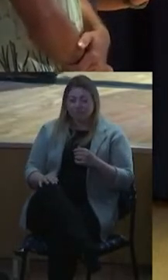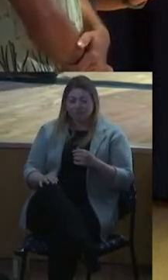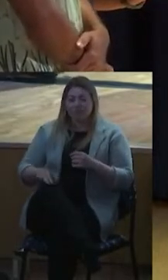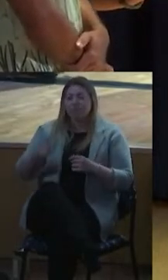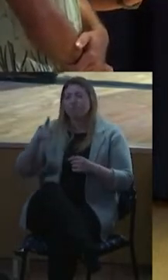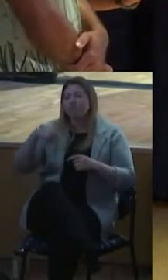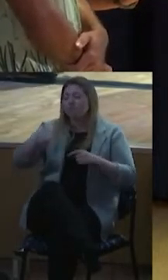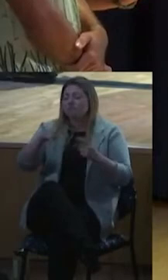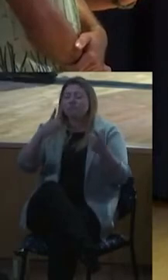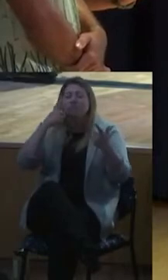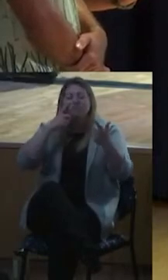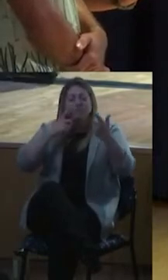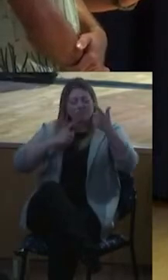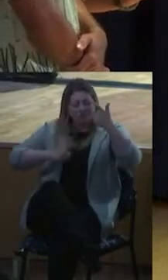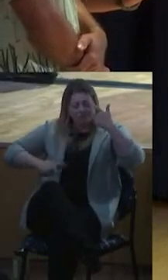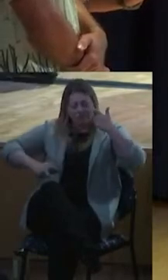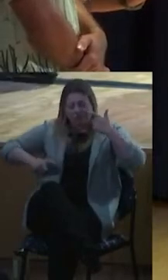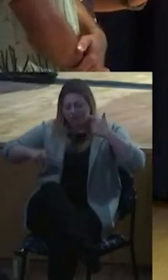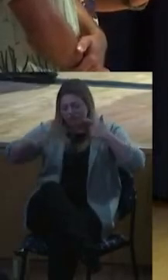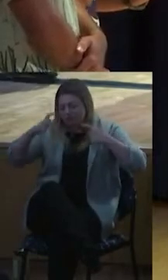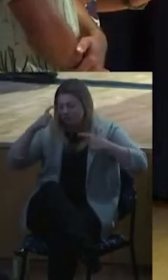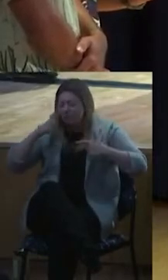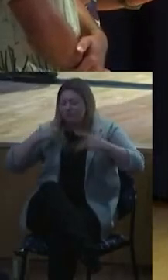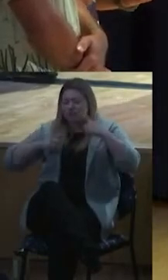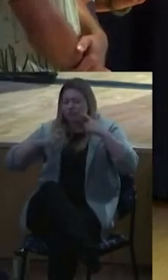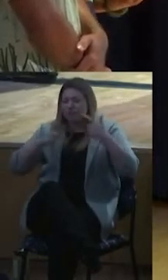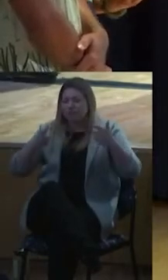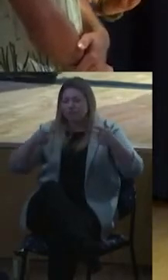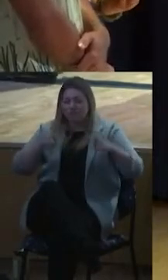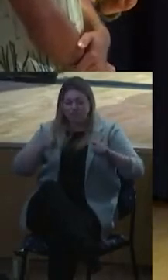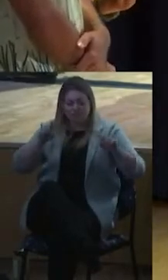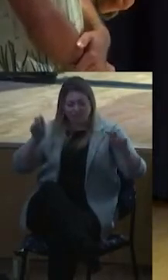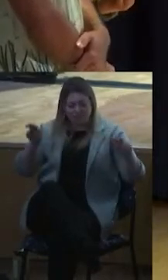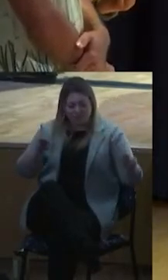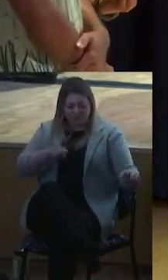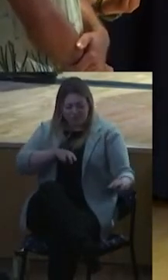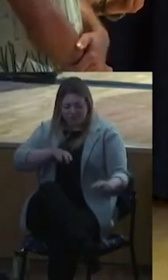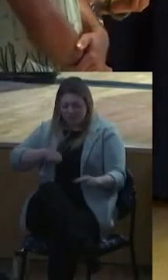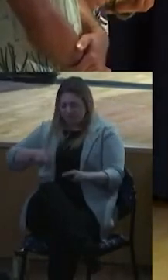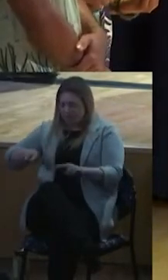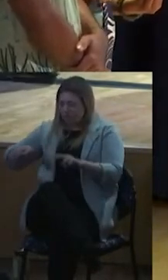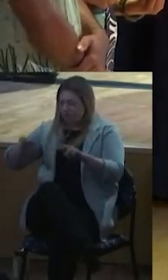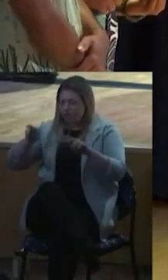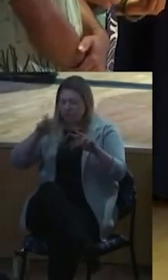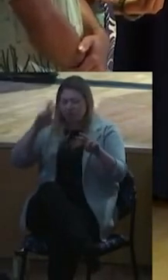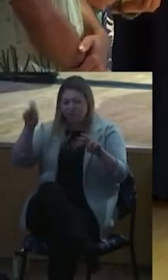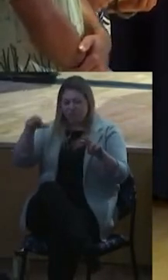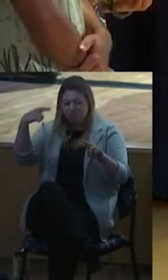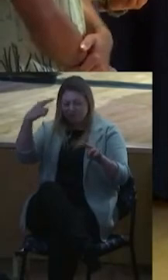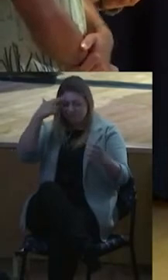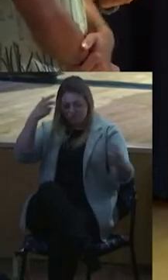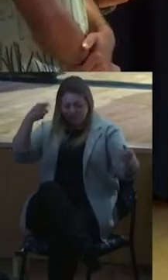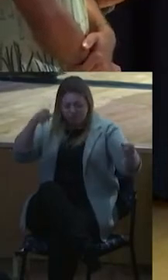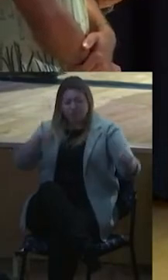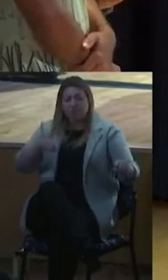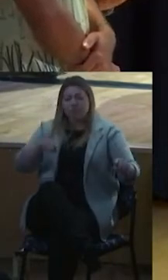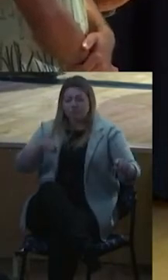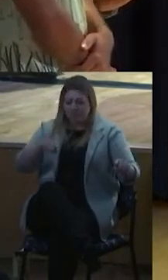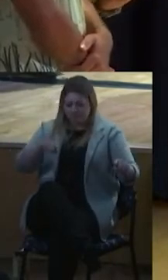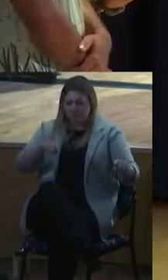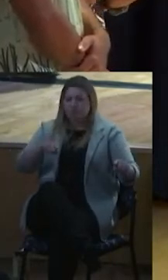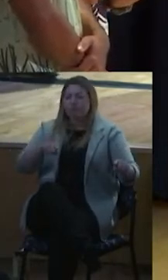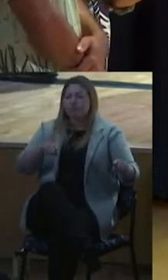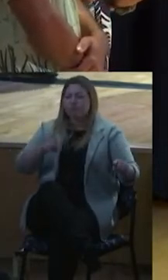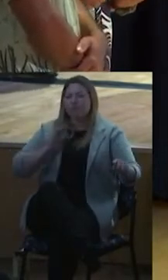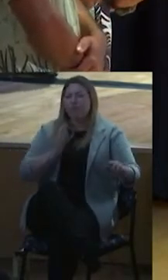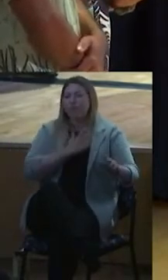Tears would come from each other's eyes, and they would start to realize that